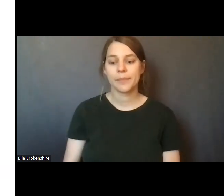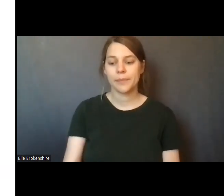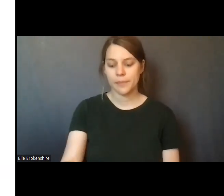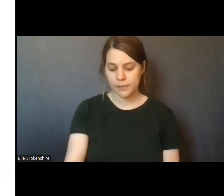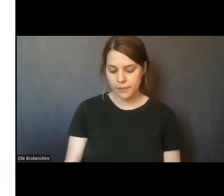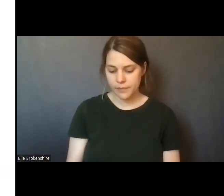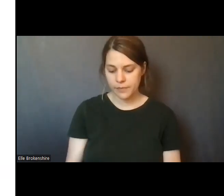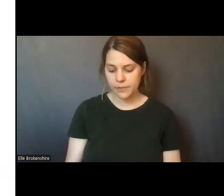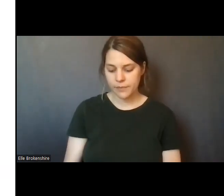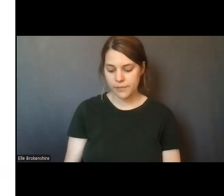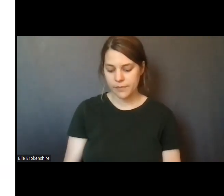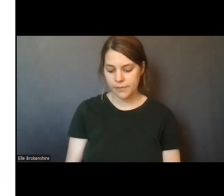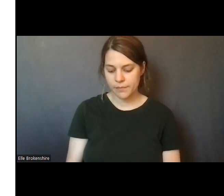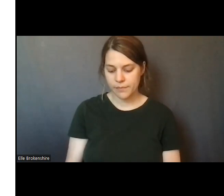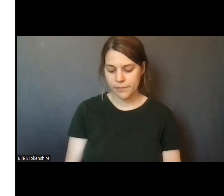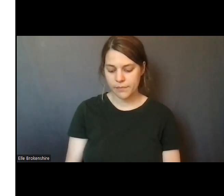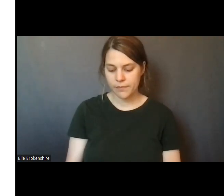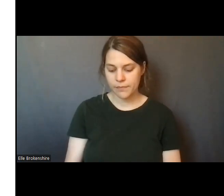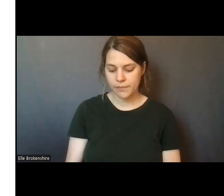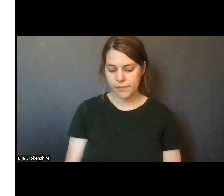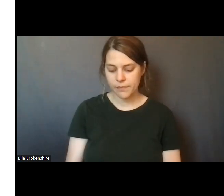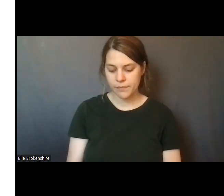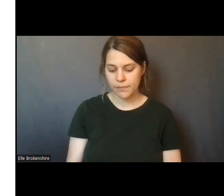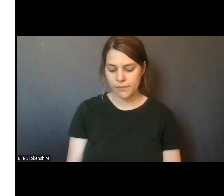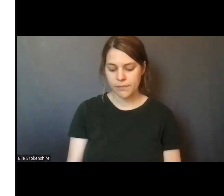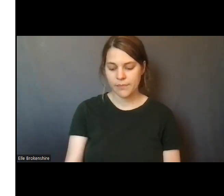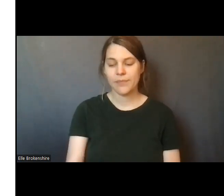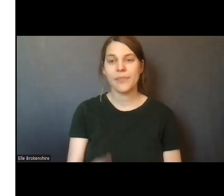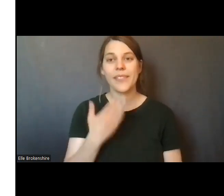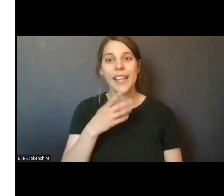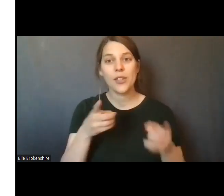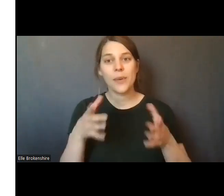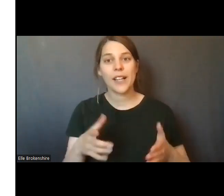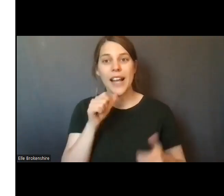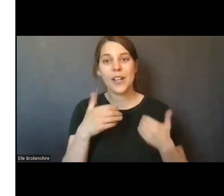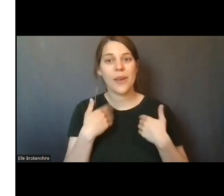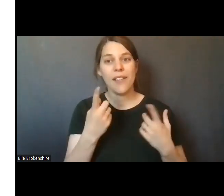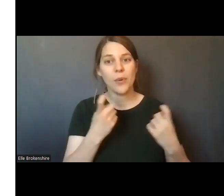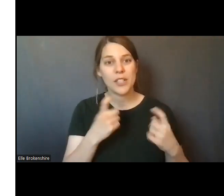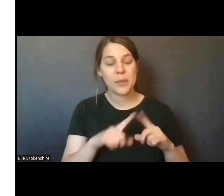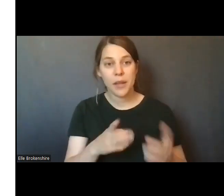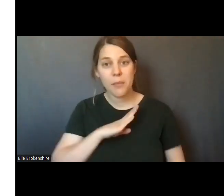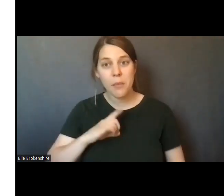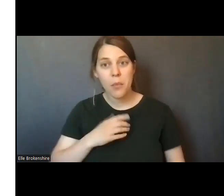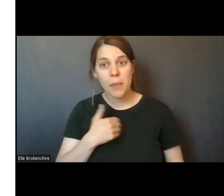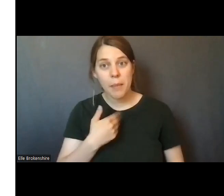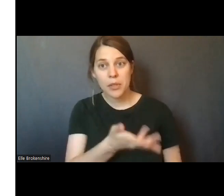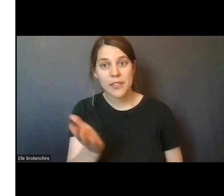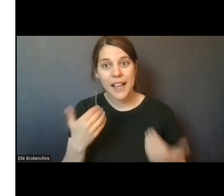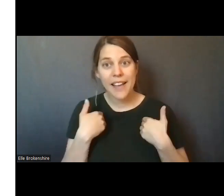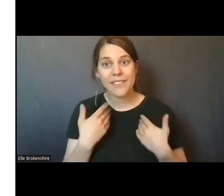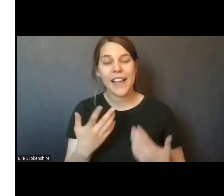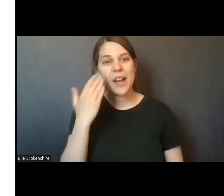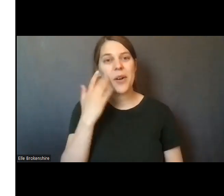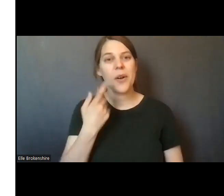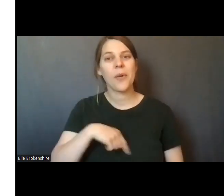Thank you, Director. I don't have any questions. I'm not sure if any of my fellow board members do. It's just exciting I know we voted on the